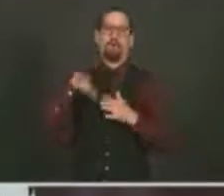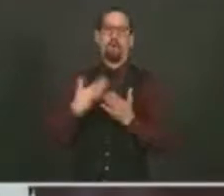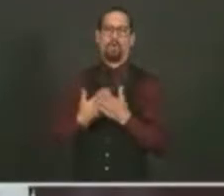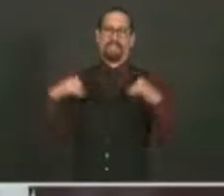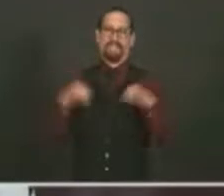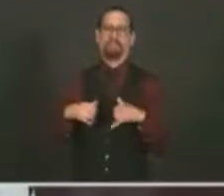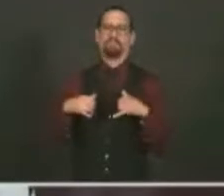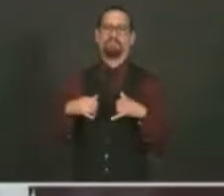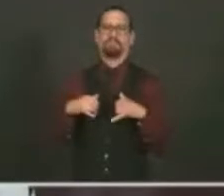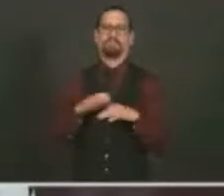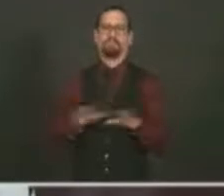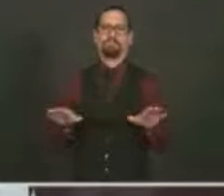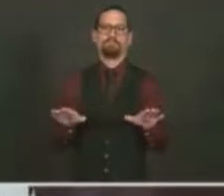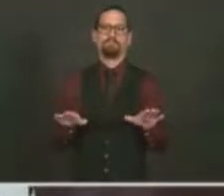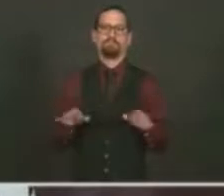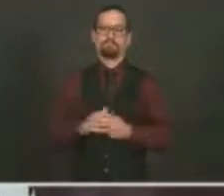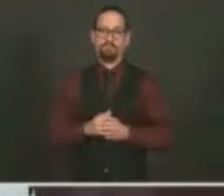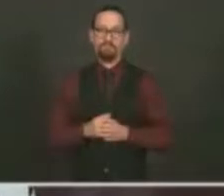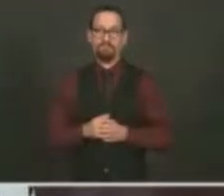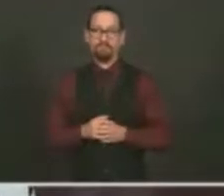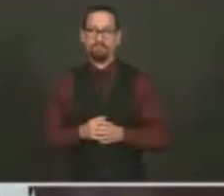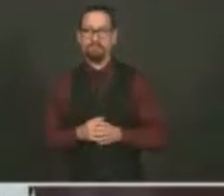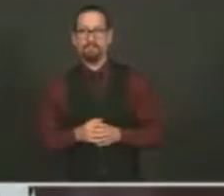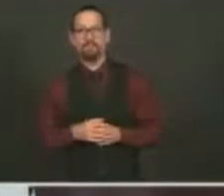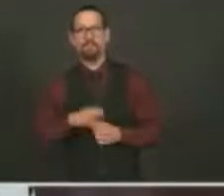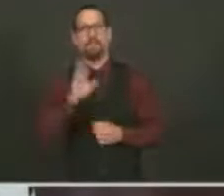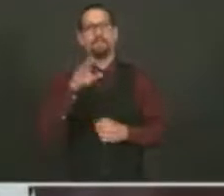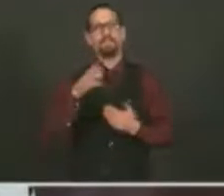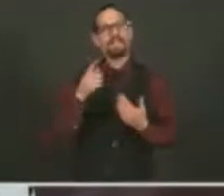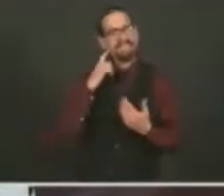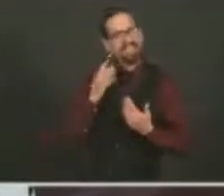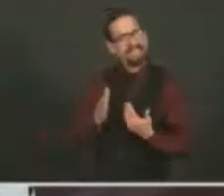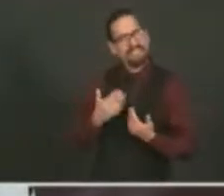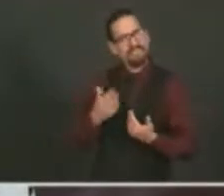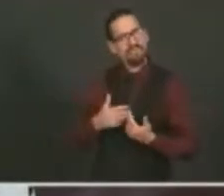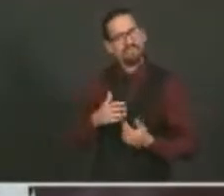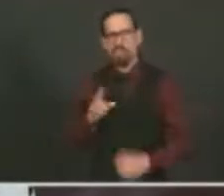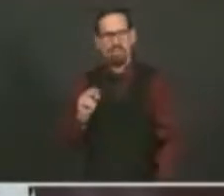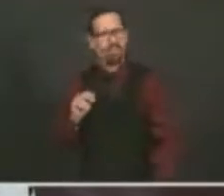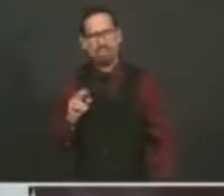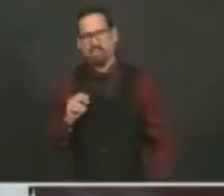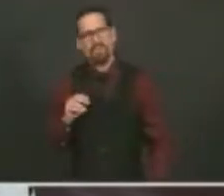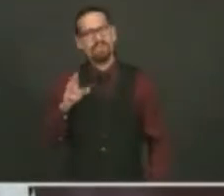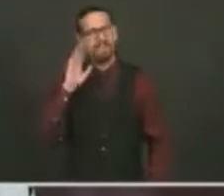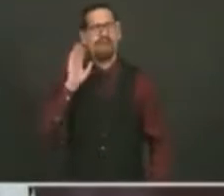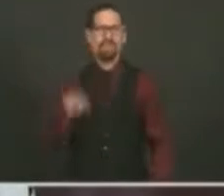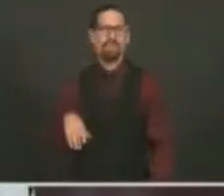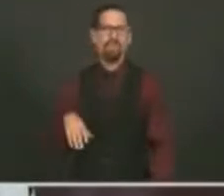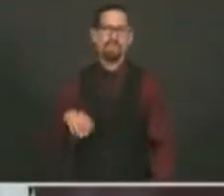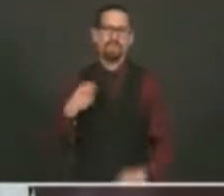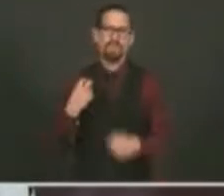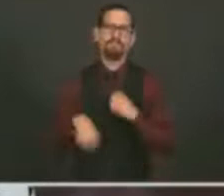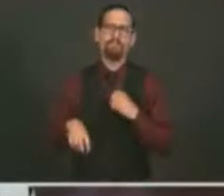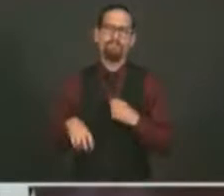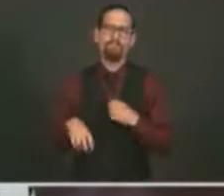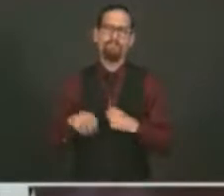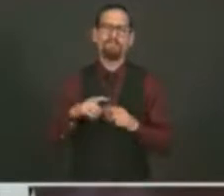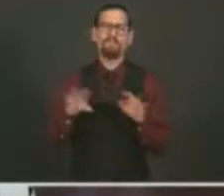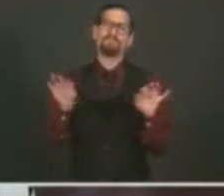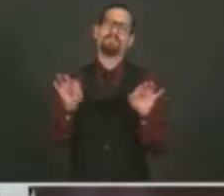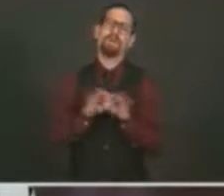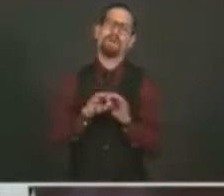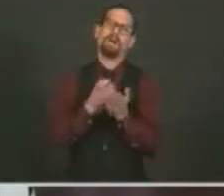to be done. I know this is not easy, but we need people to take these steps if we're going to